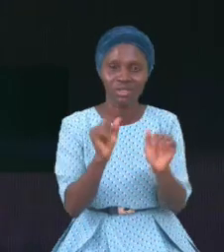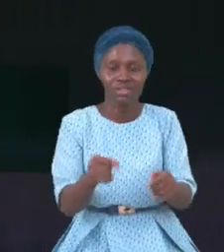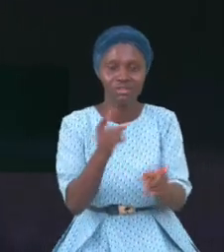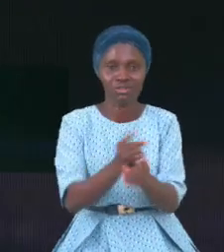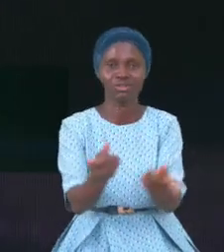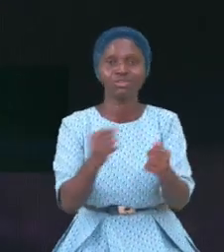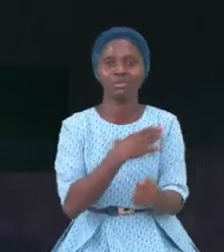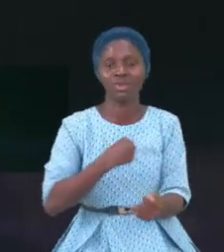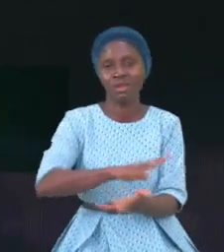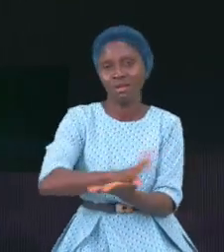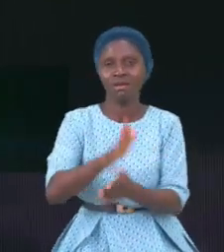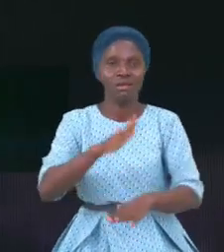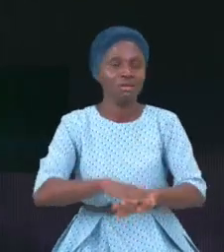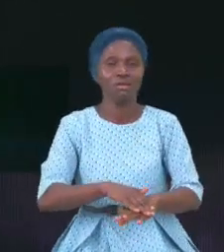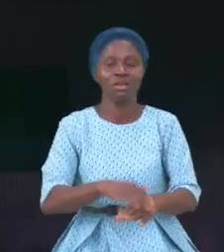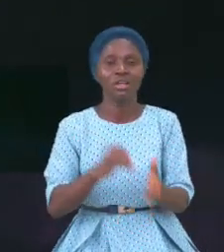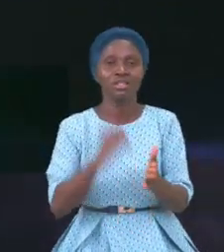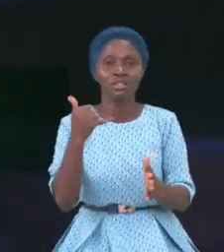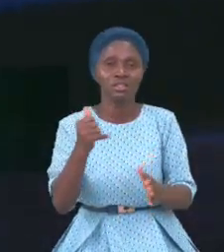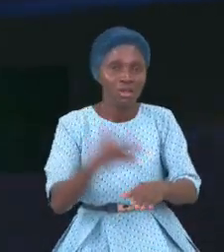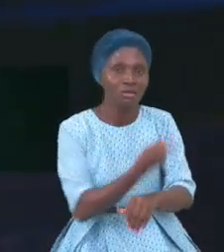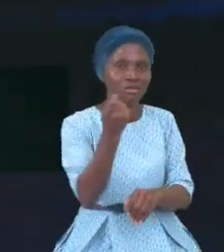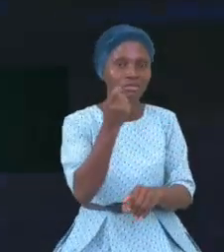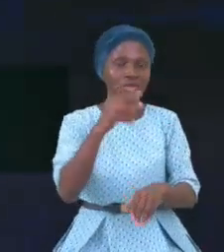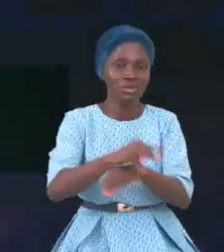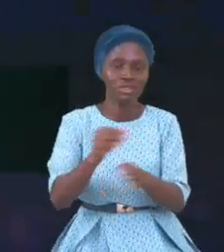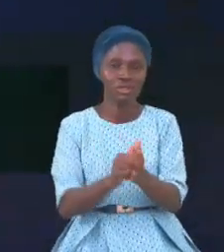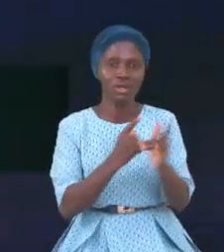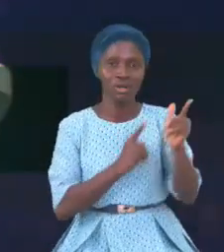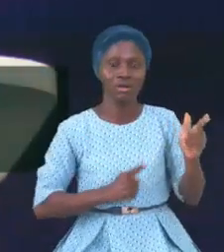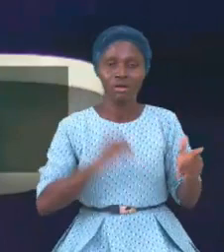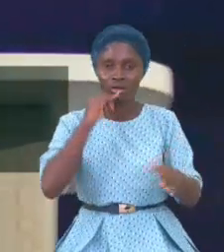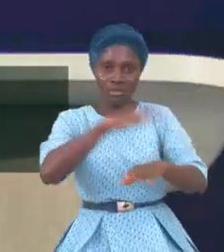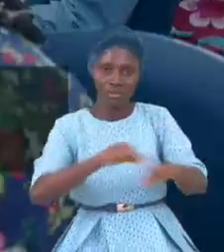ministry the Lord is calling us to. If we're going to have